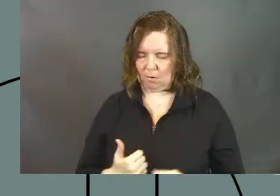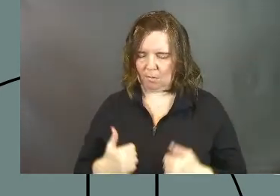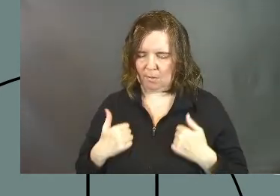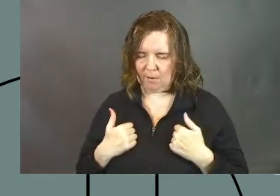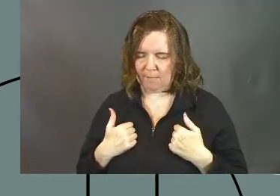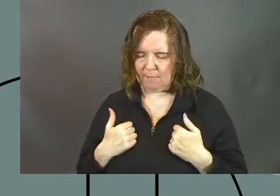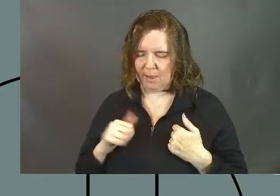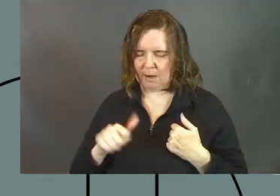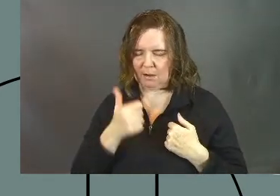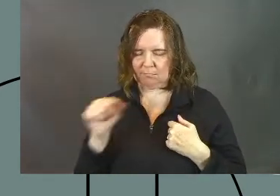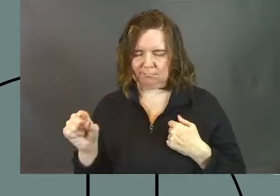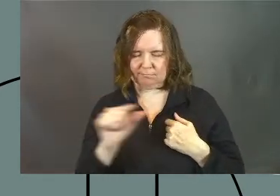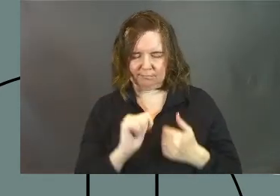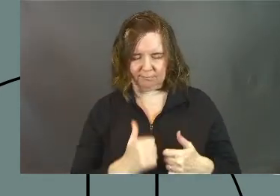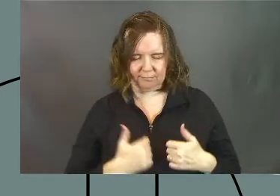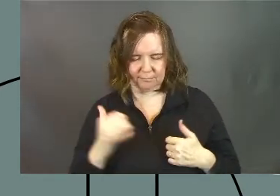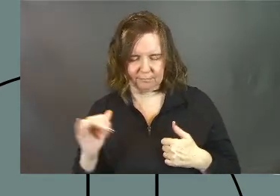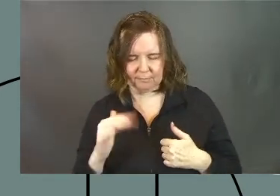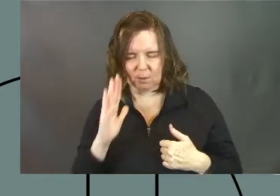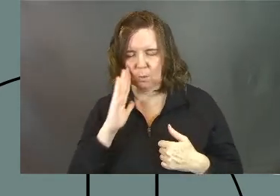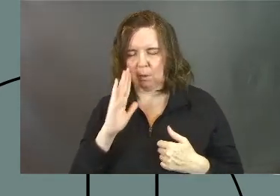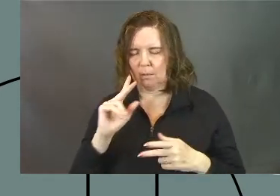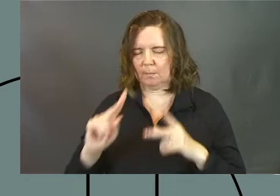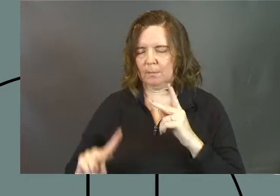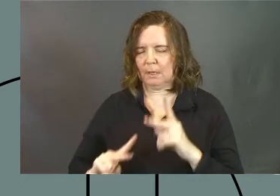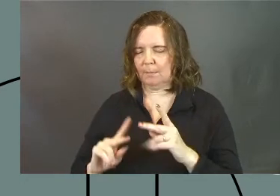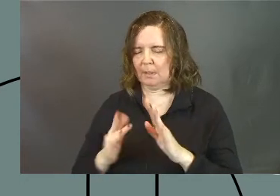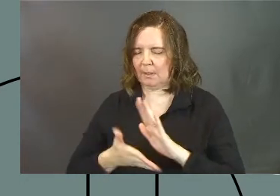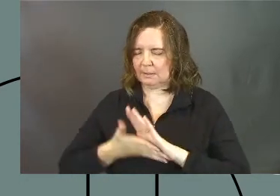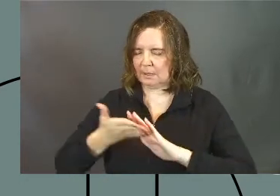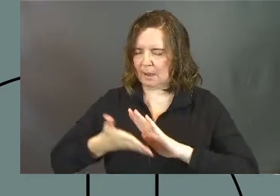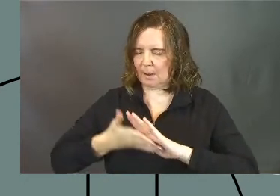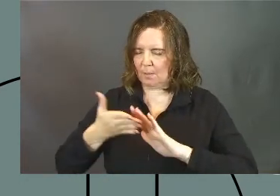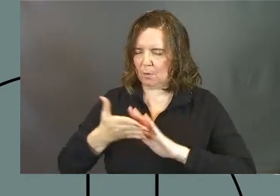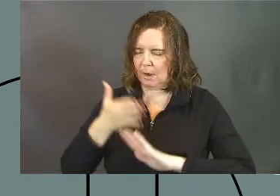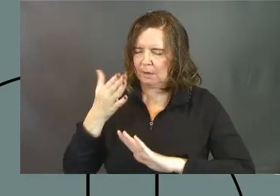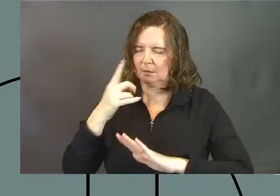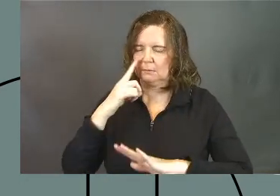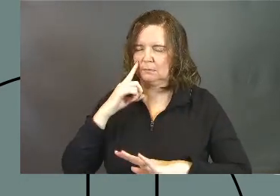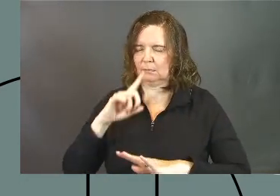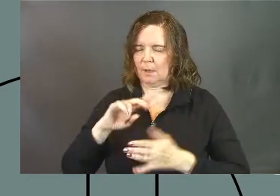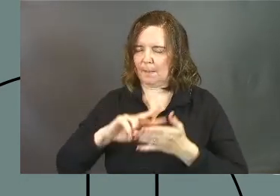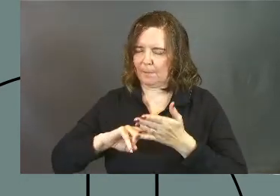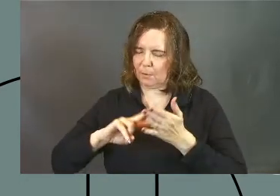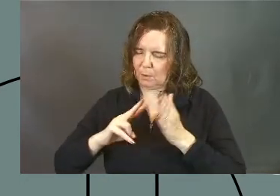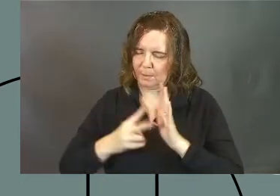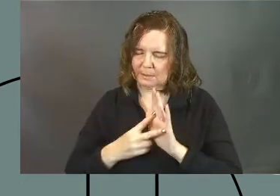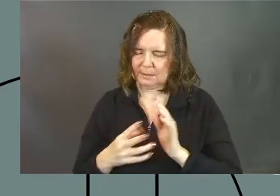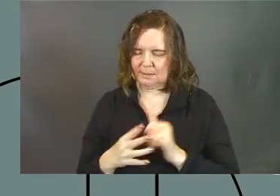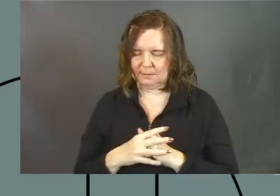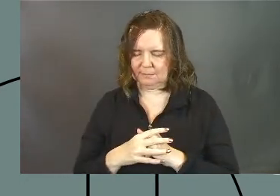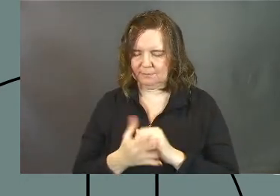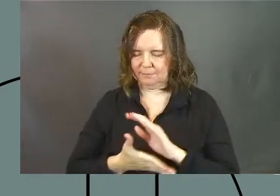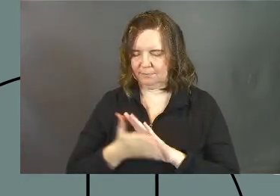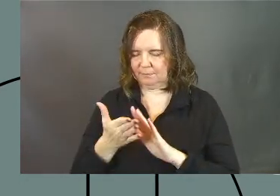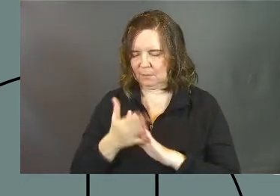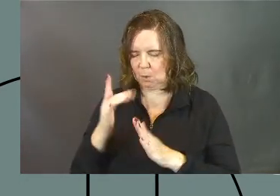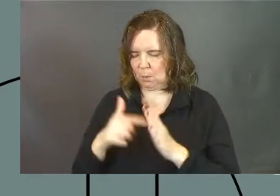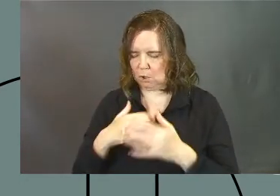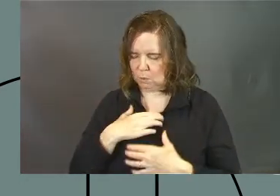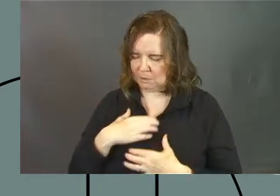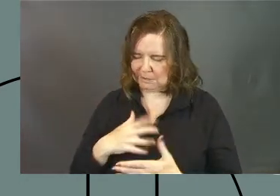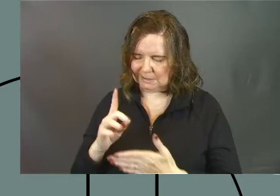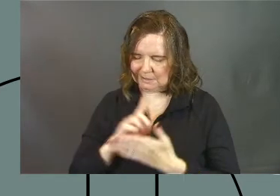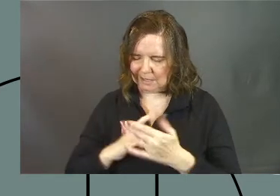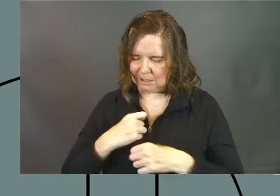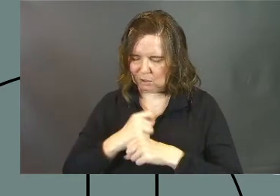lives of others. And God, that we're going to be a people that is operating in purpose, operating in what you